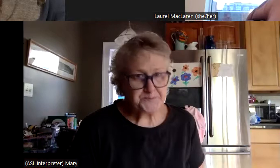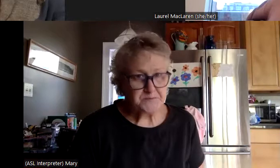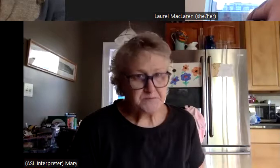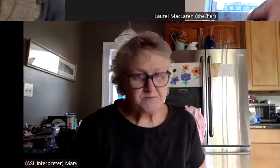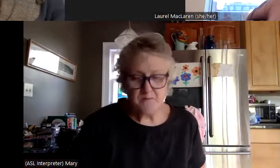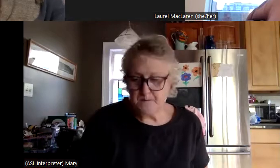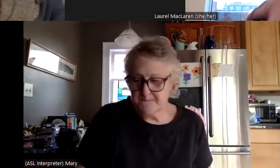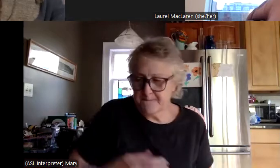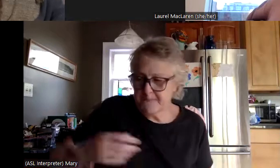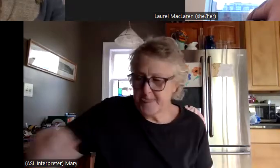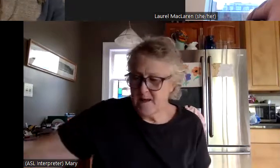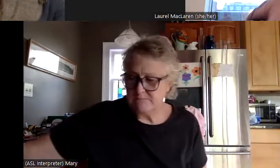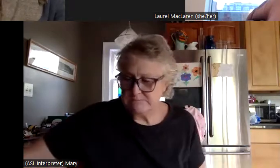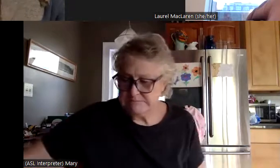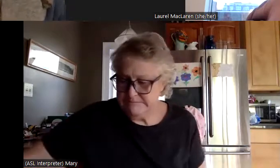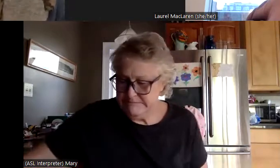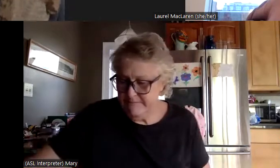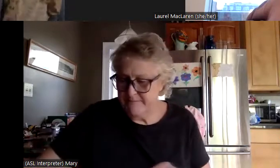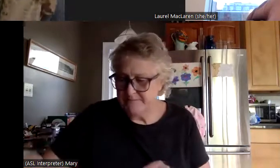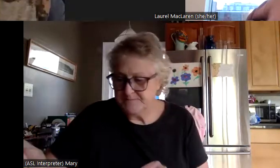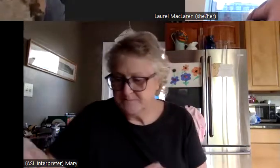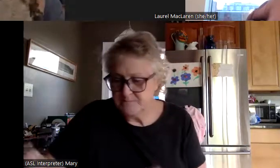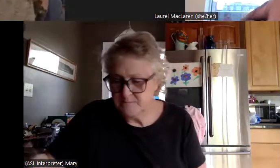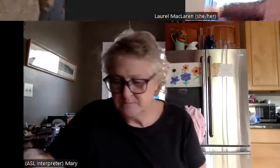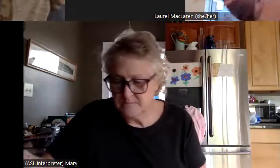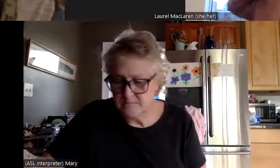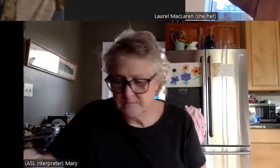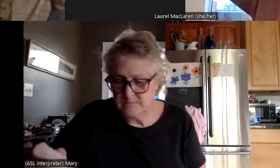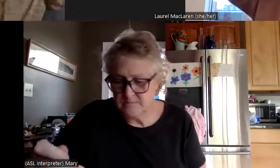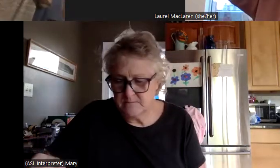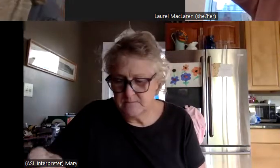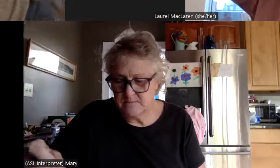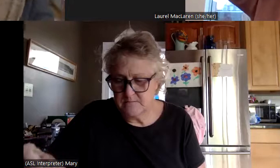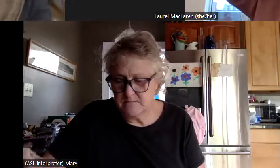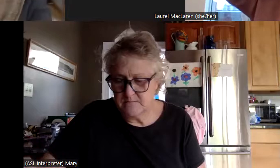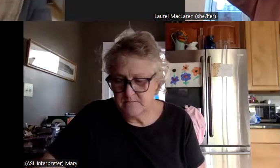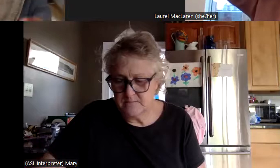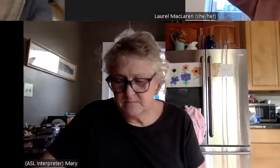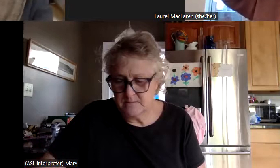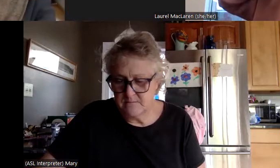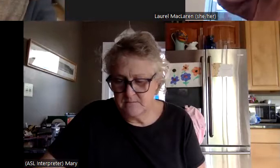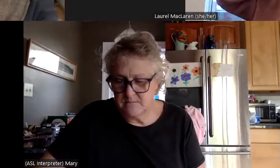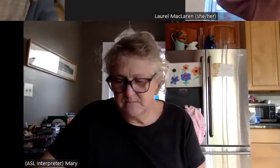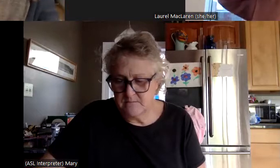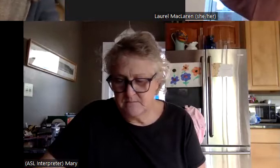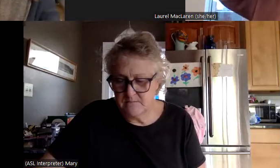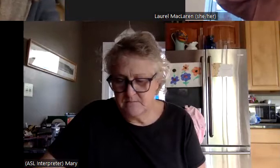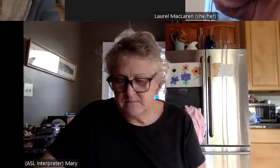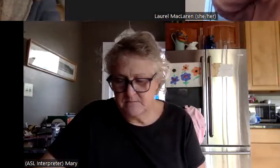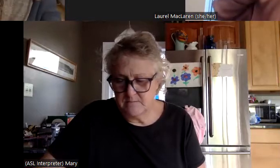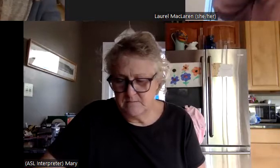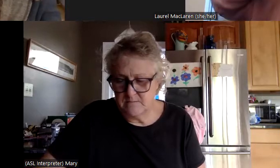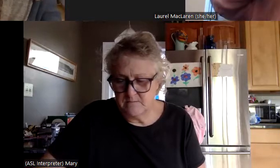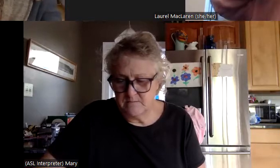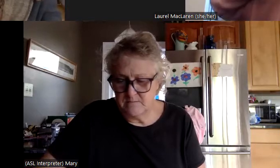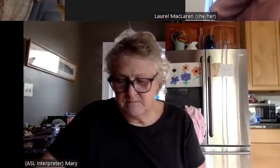because we used to have a cot a long time ago, like a sleeping cot. Mm-hmm. And I don't know what happened to it, but I'm like, fuck that. We need a new one because we do